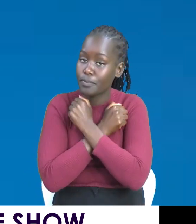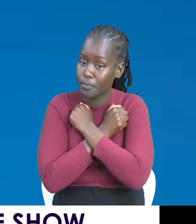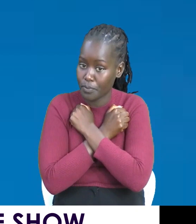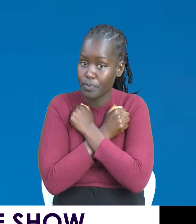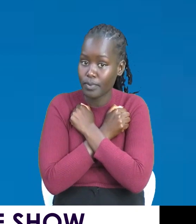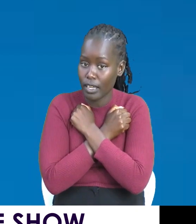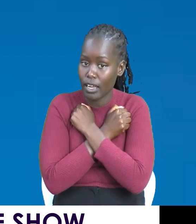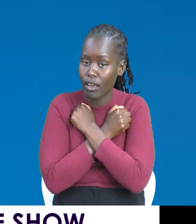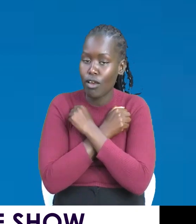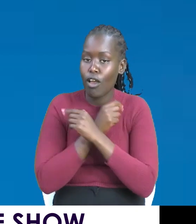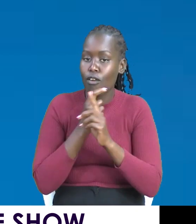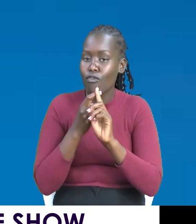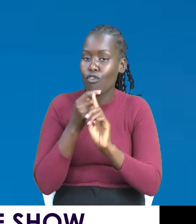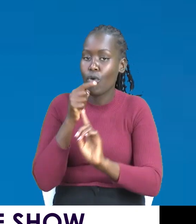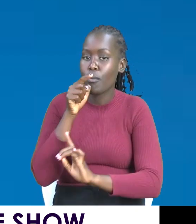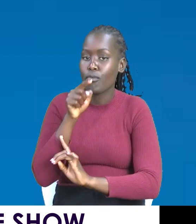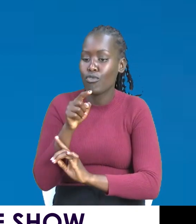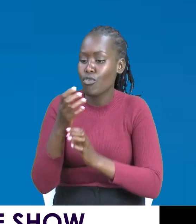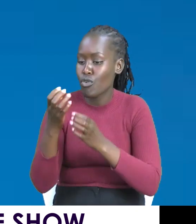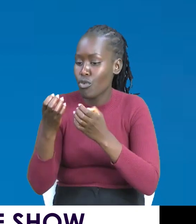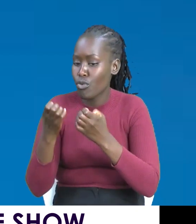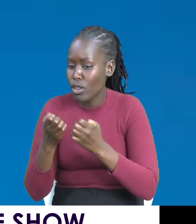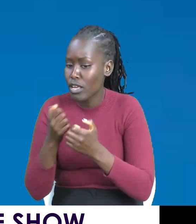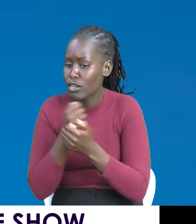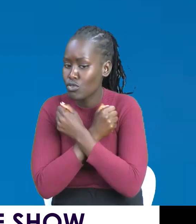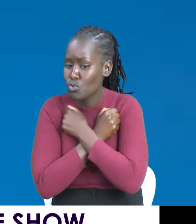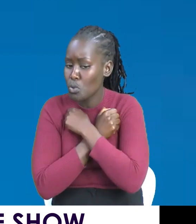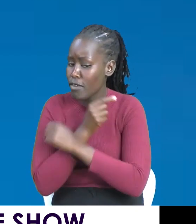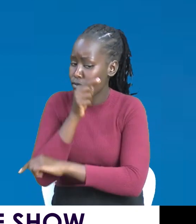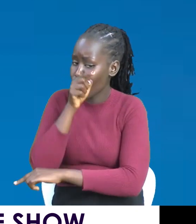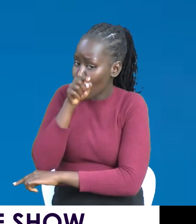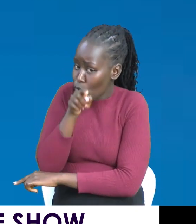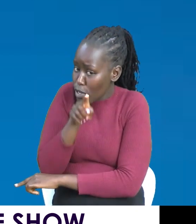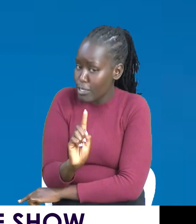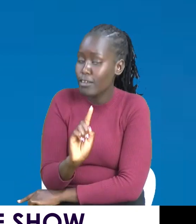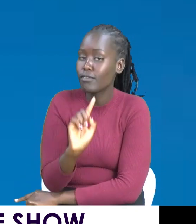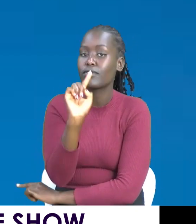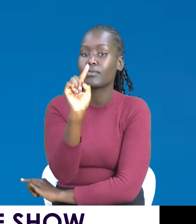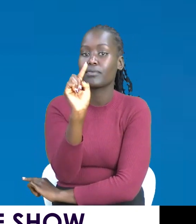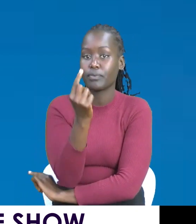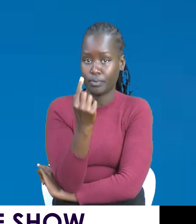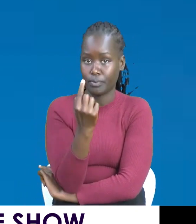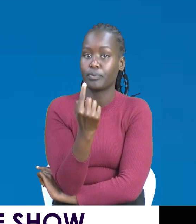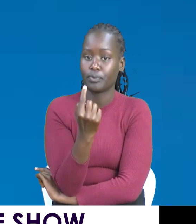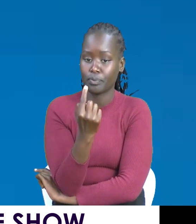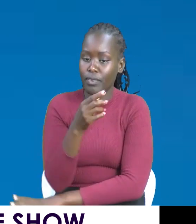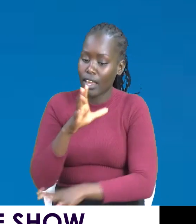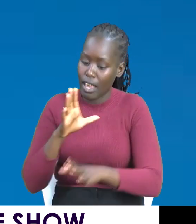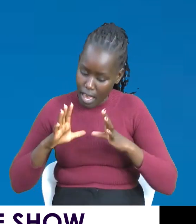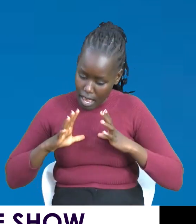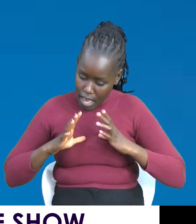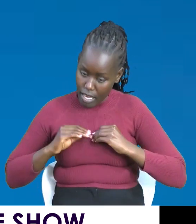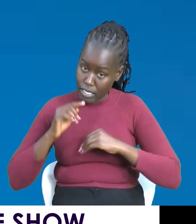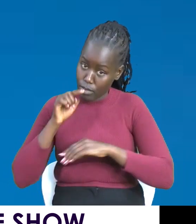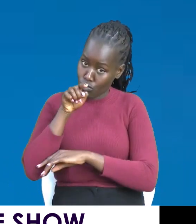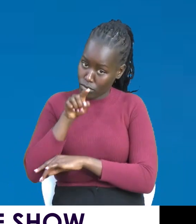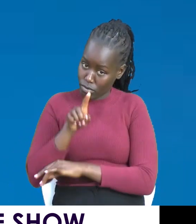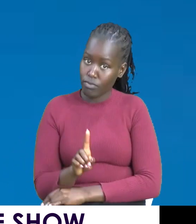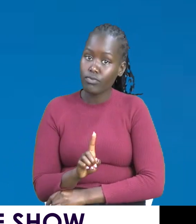only stem from you. You need to love yourself first. Accept